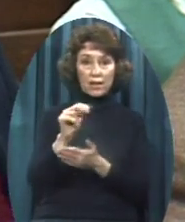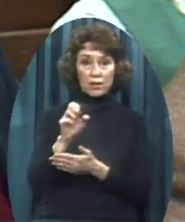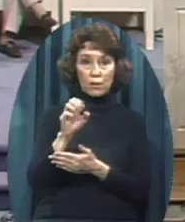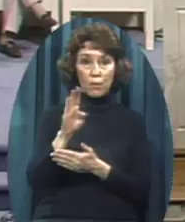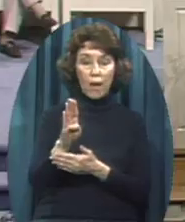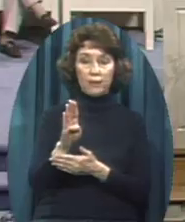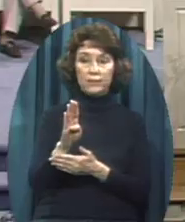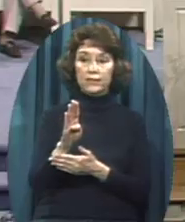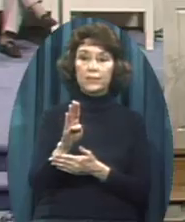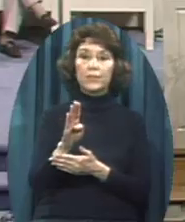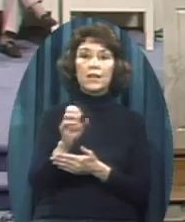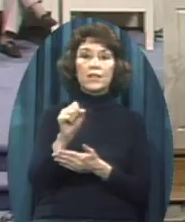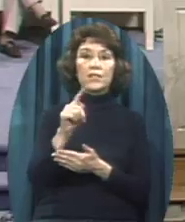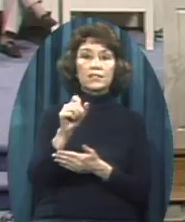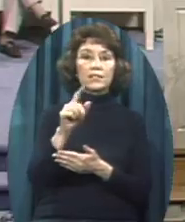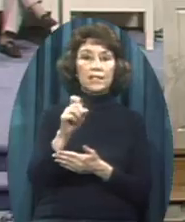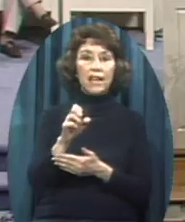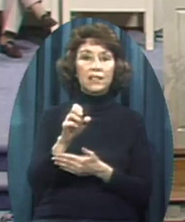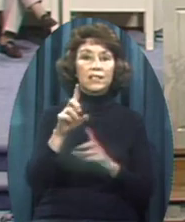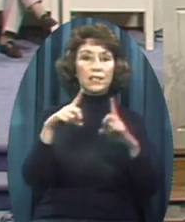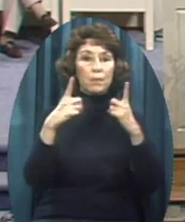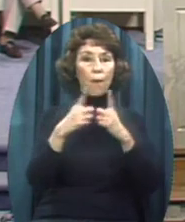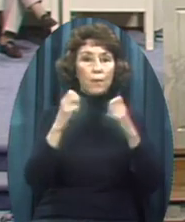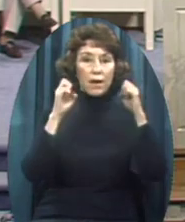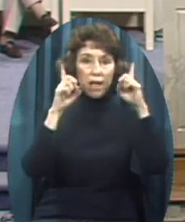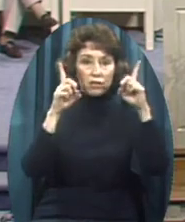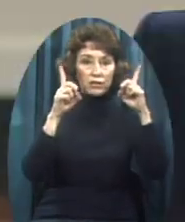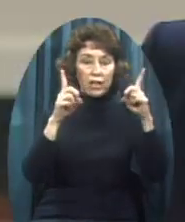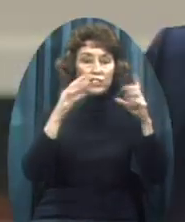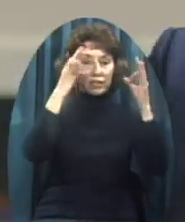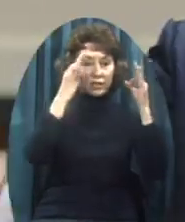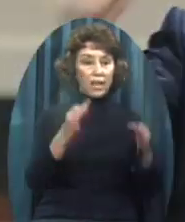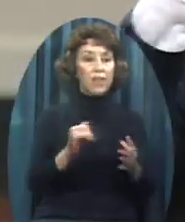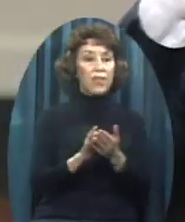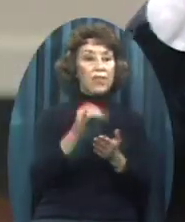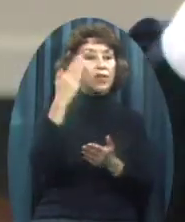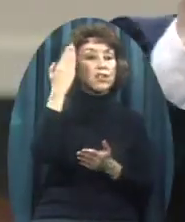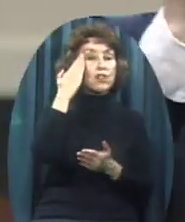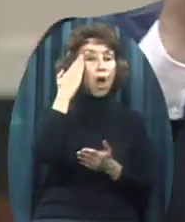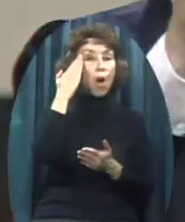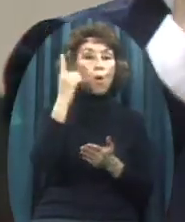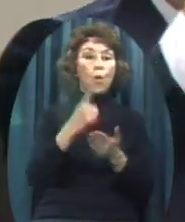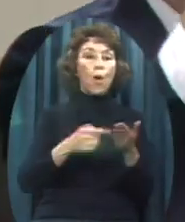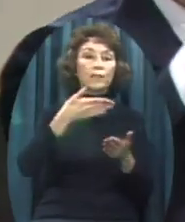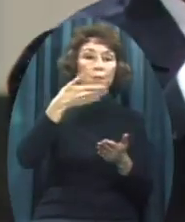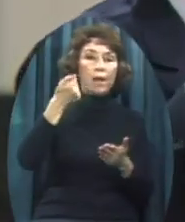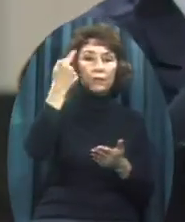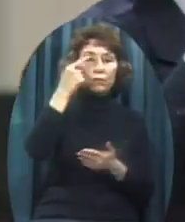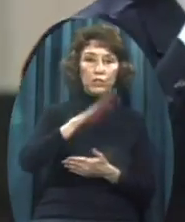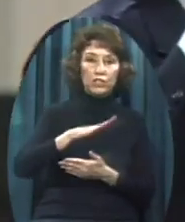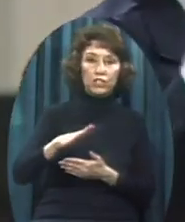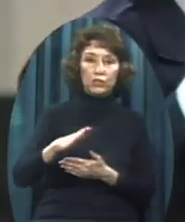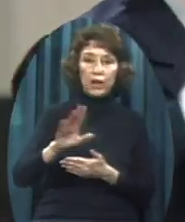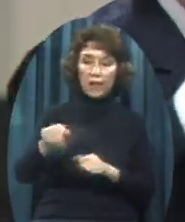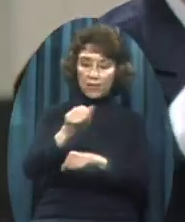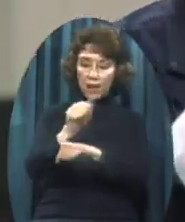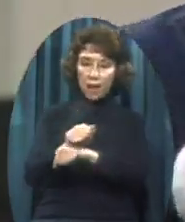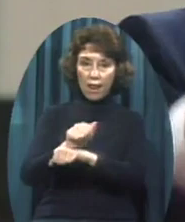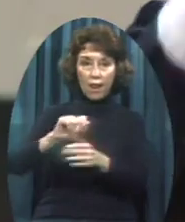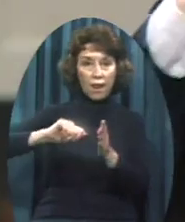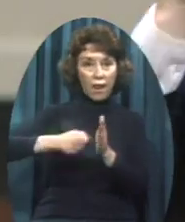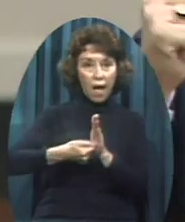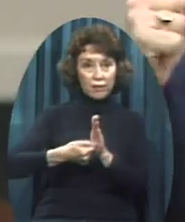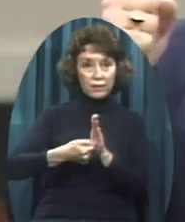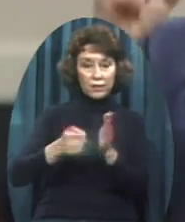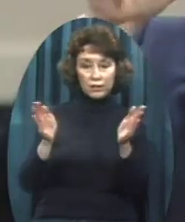decided that they know better what those children need. And they padlocked the church door, the little country church in Louisville,